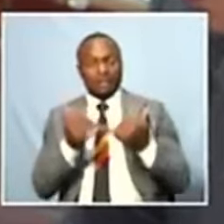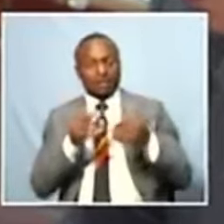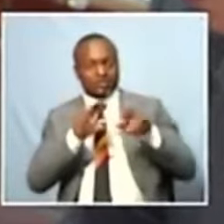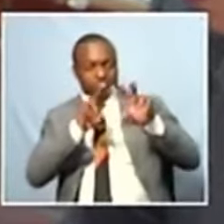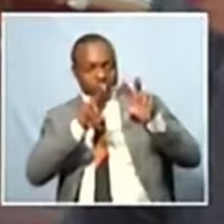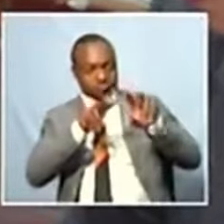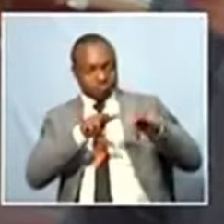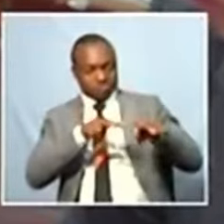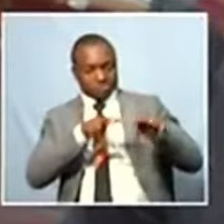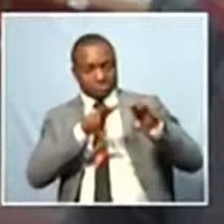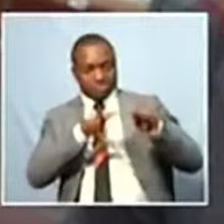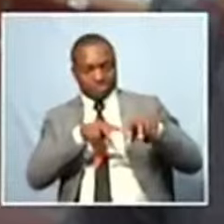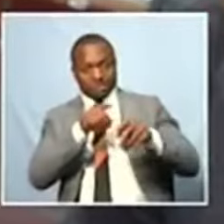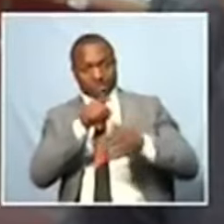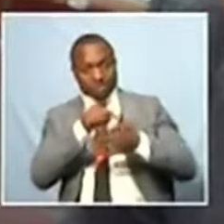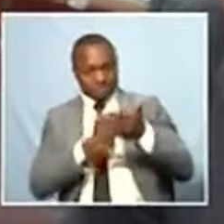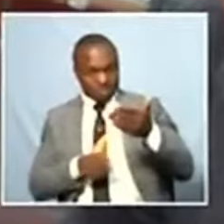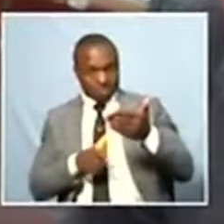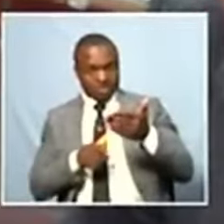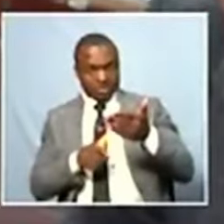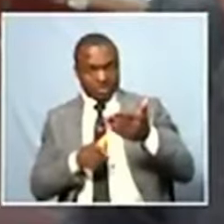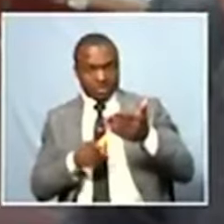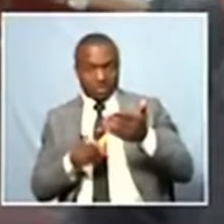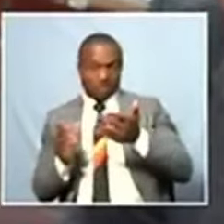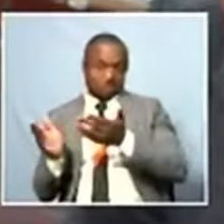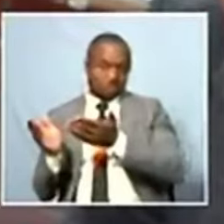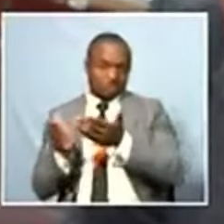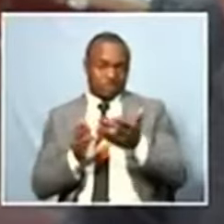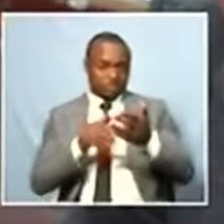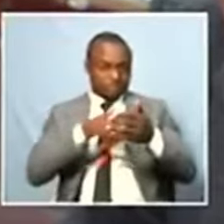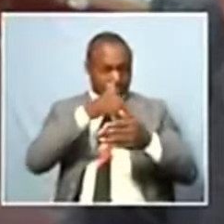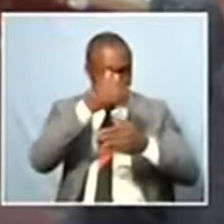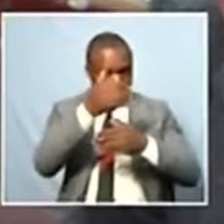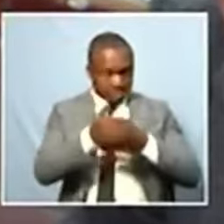now what will come out of what they have bought. They will be